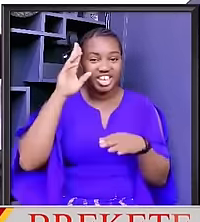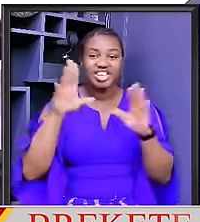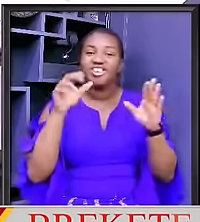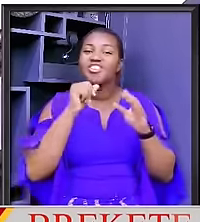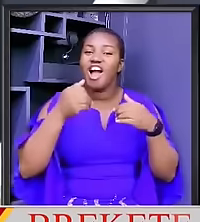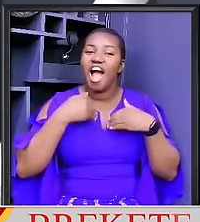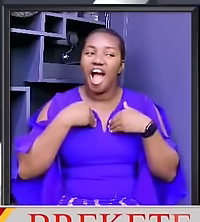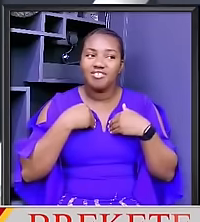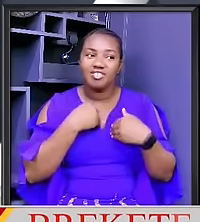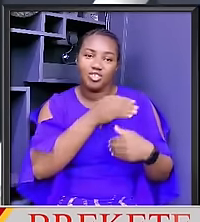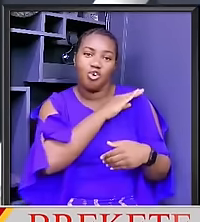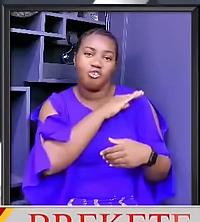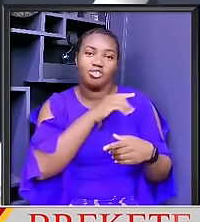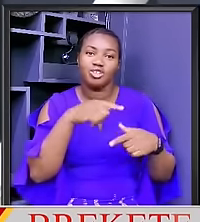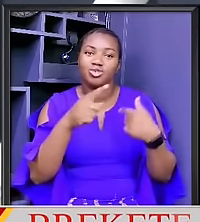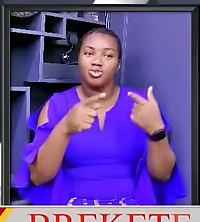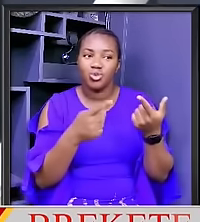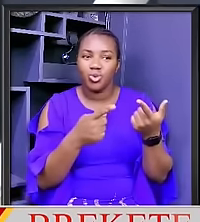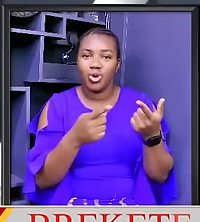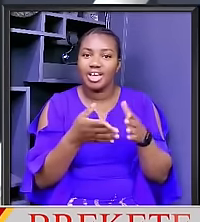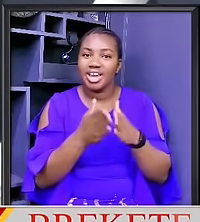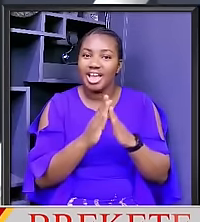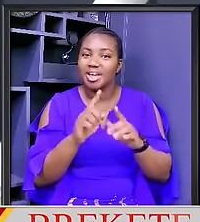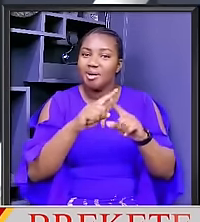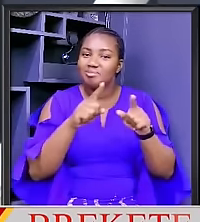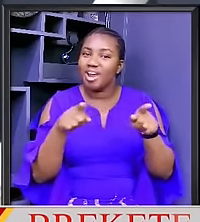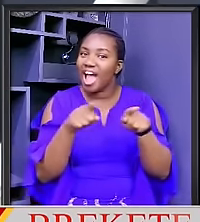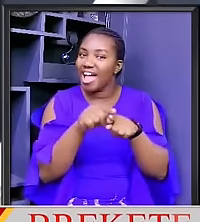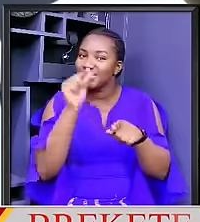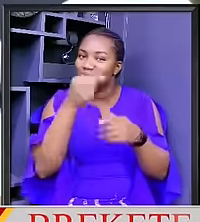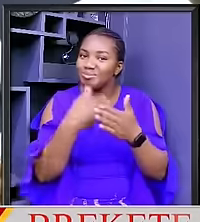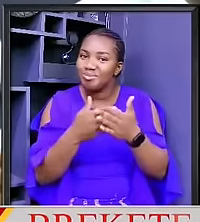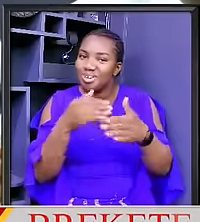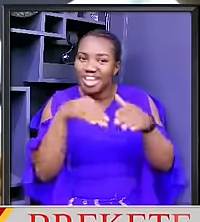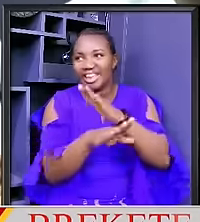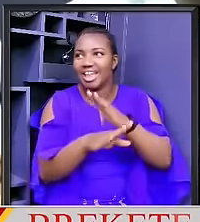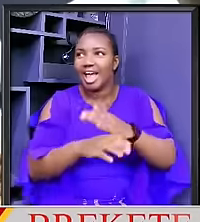ask, but as he gets more money for pocket,